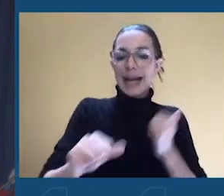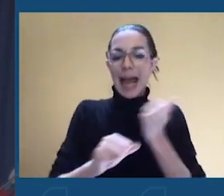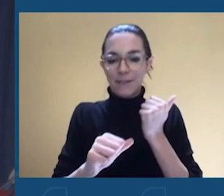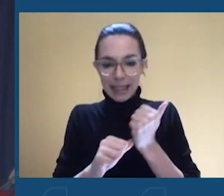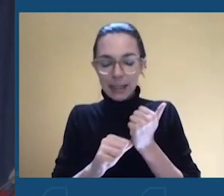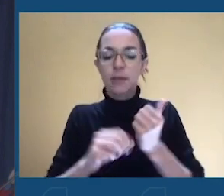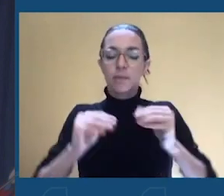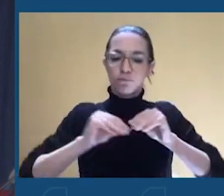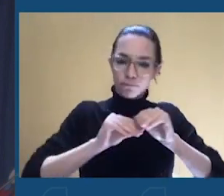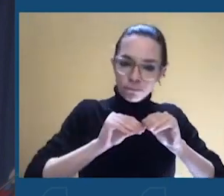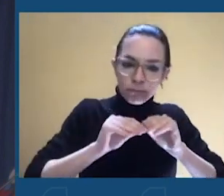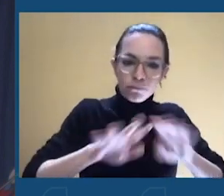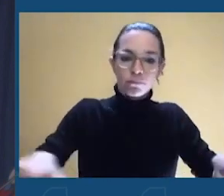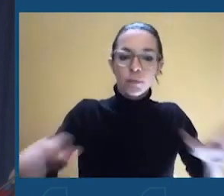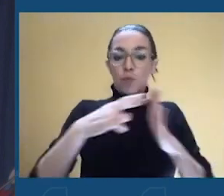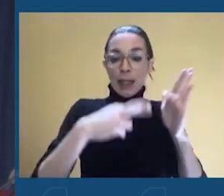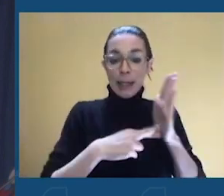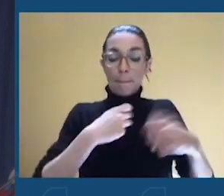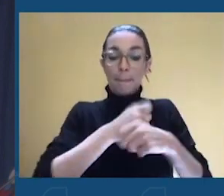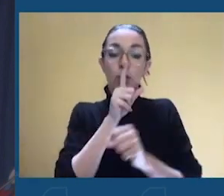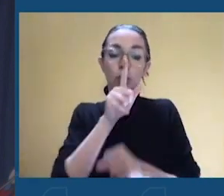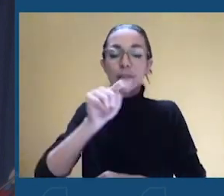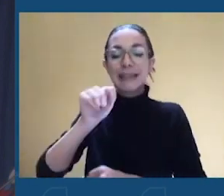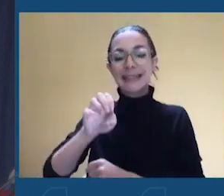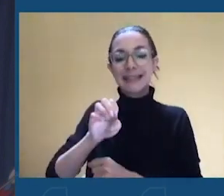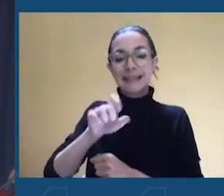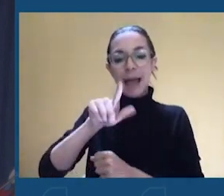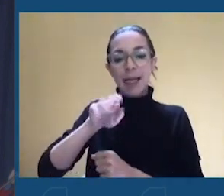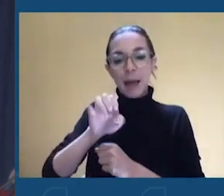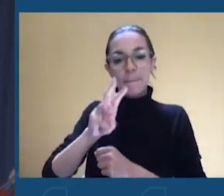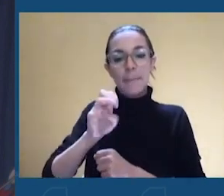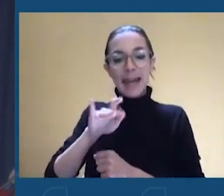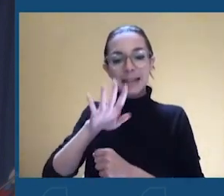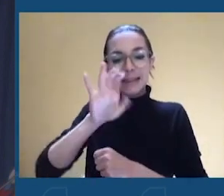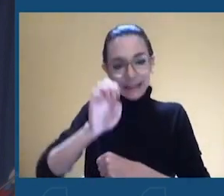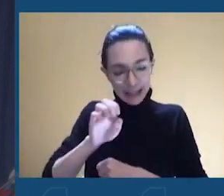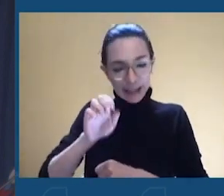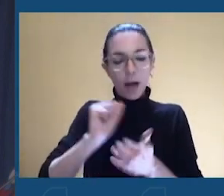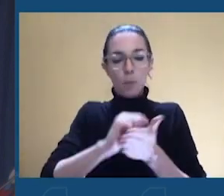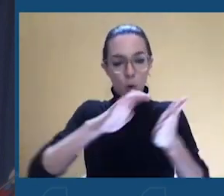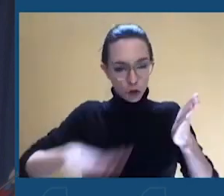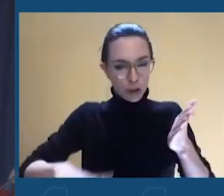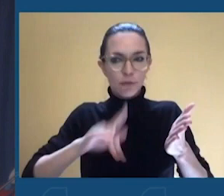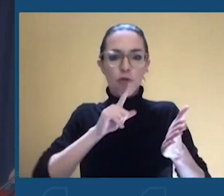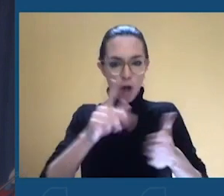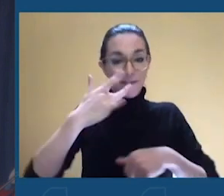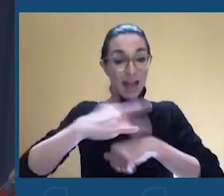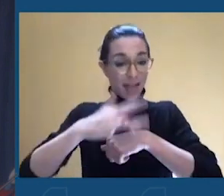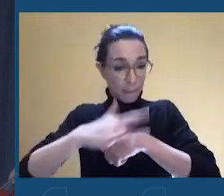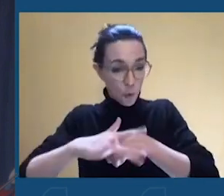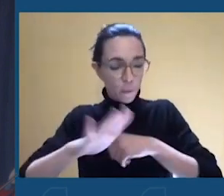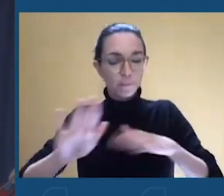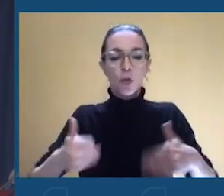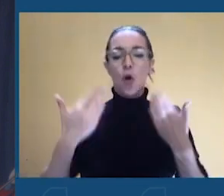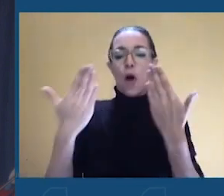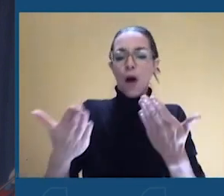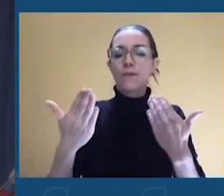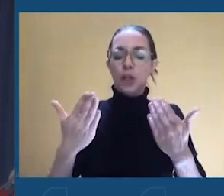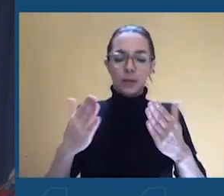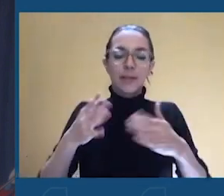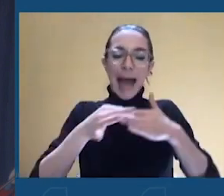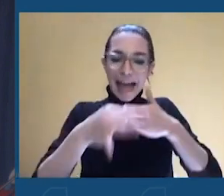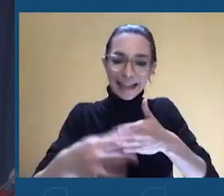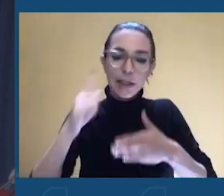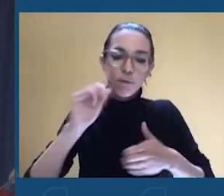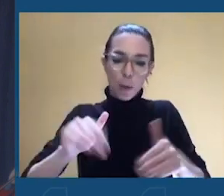to ensure that telemedicine abortion is available here, to offer clear guidance to providers, and provide information to patients about their right